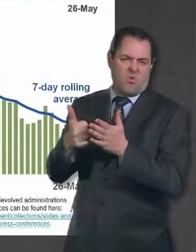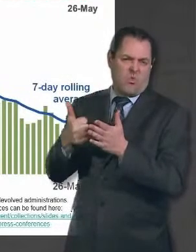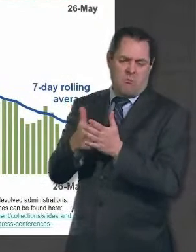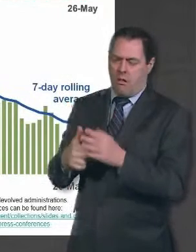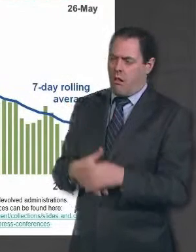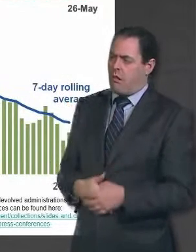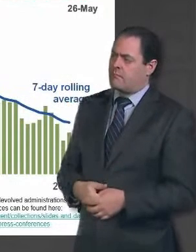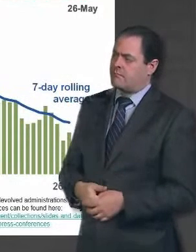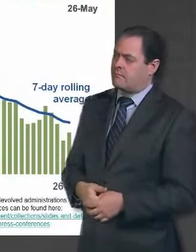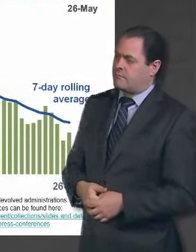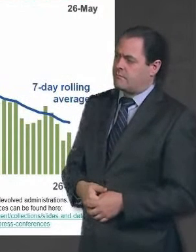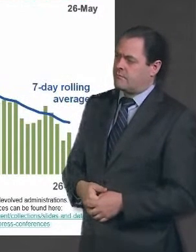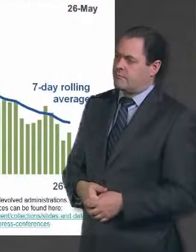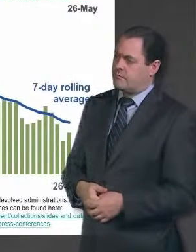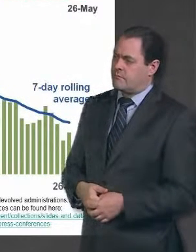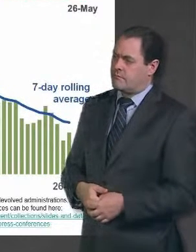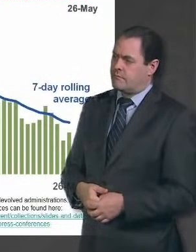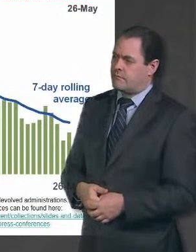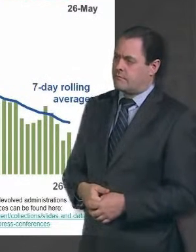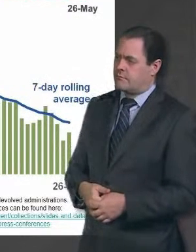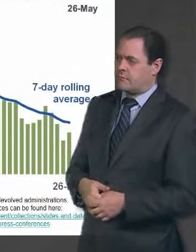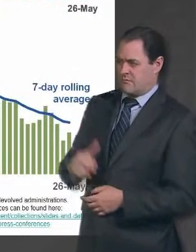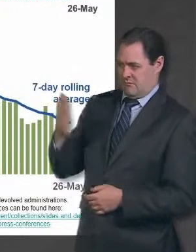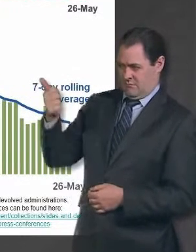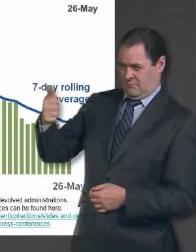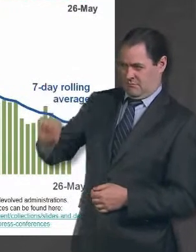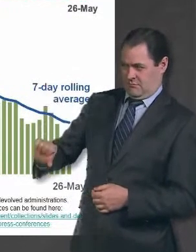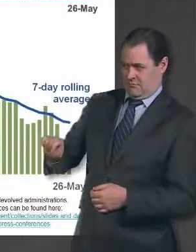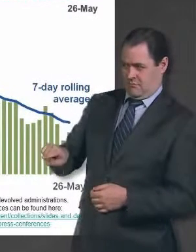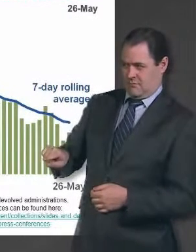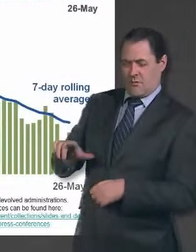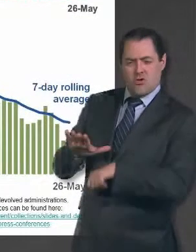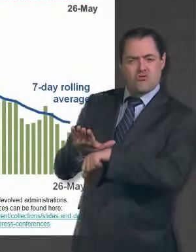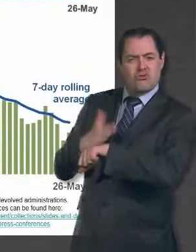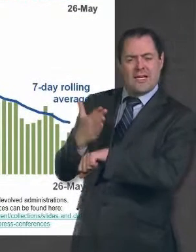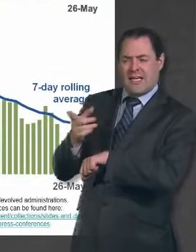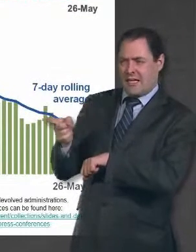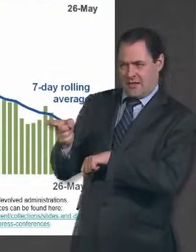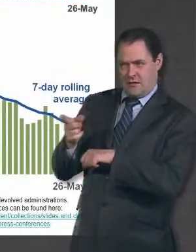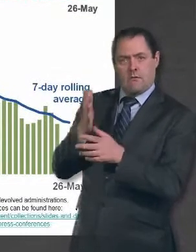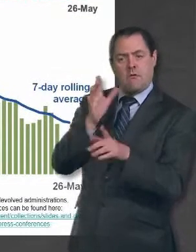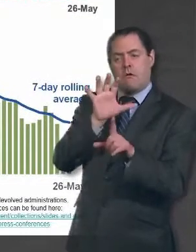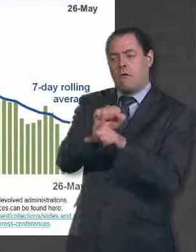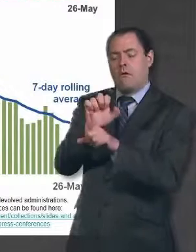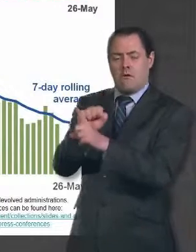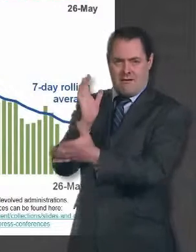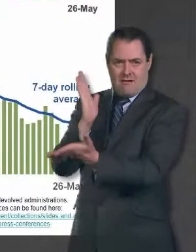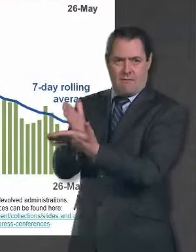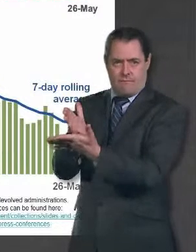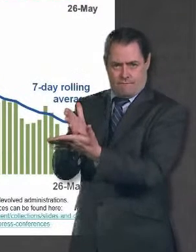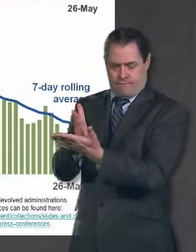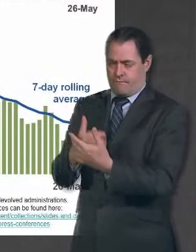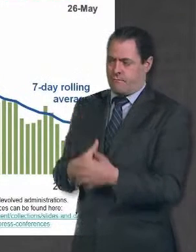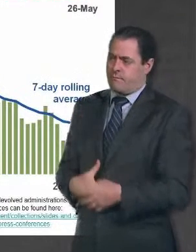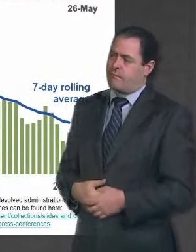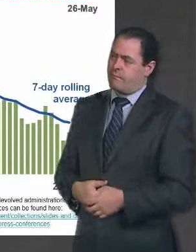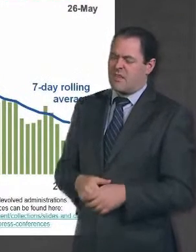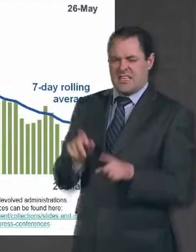The graph below shows numbers of confirmed cases. And again, as Secretary of State mentioned, the latest figure